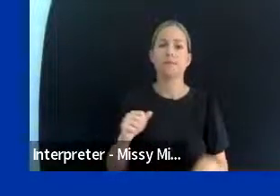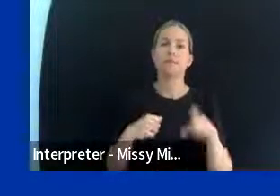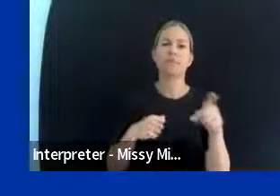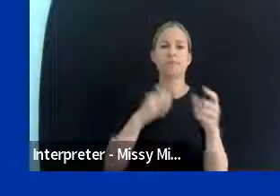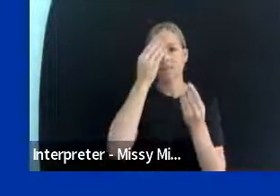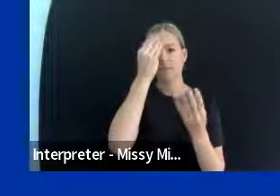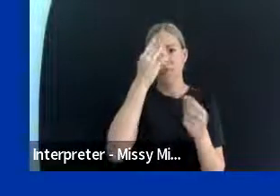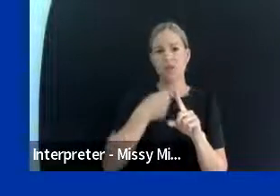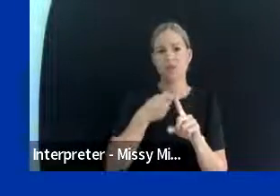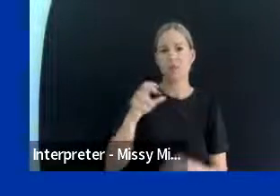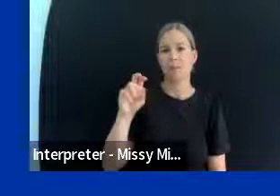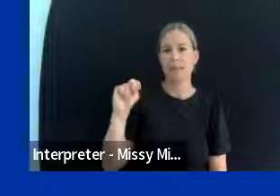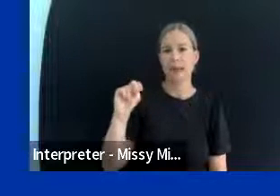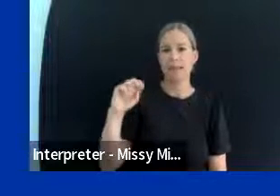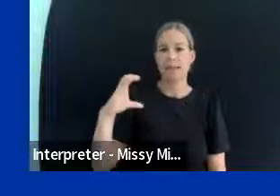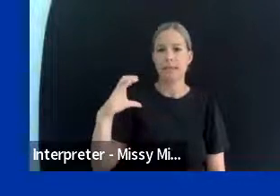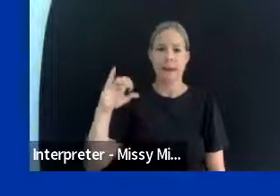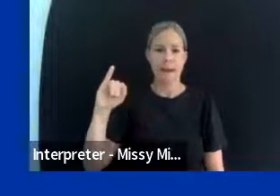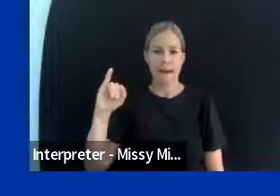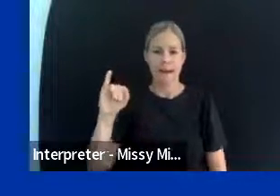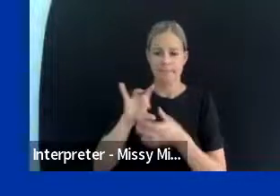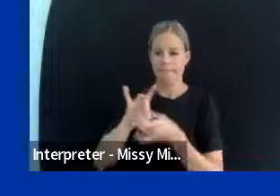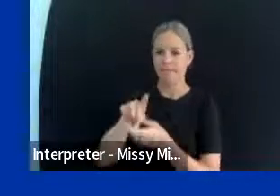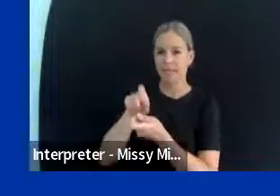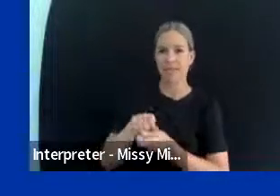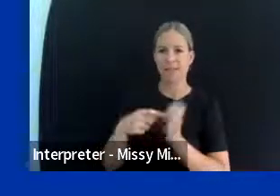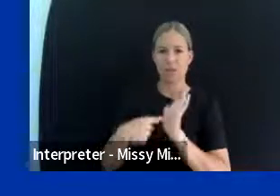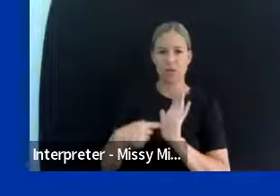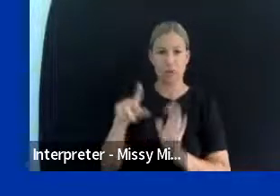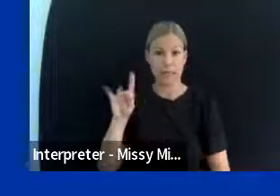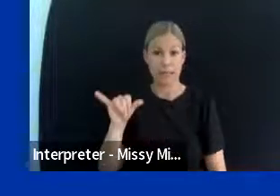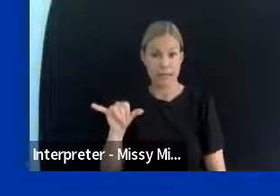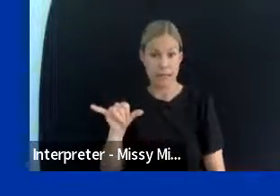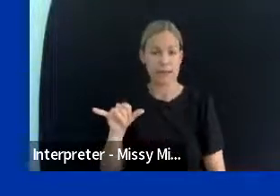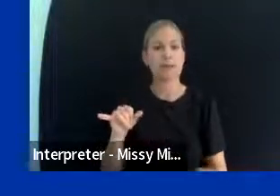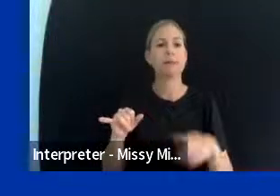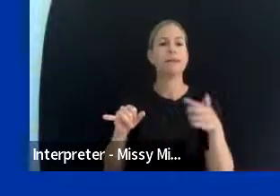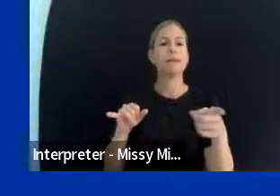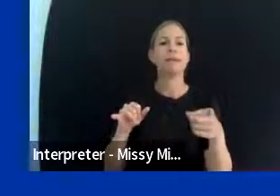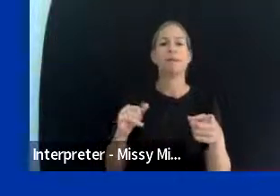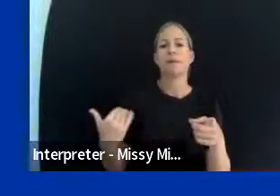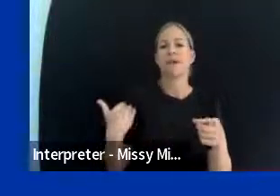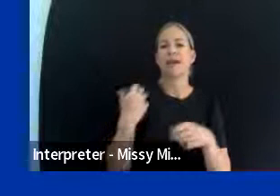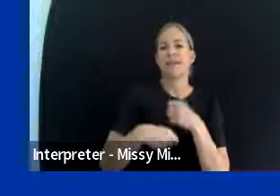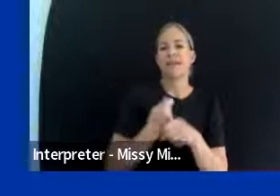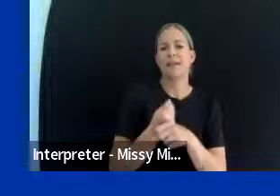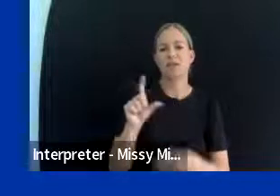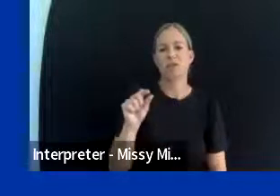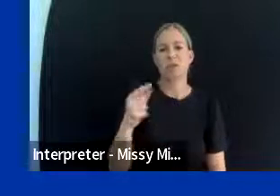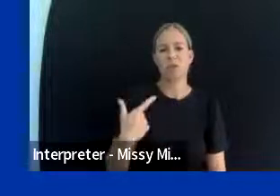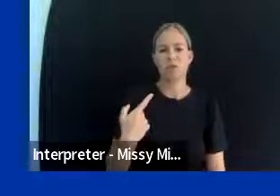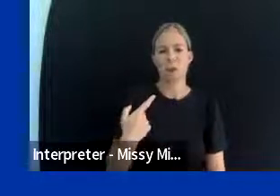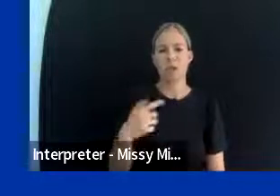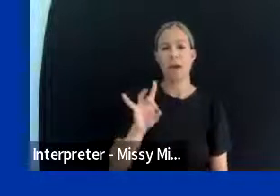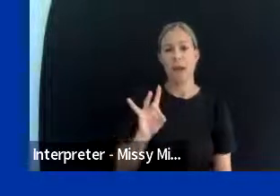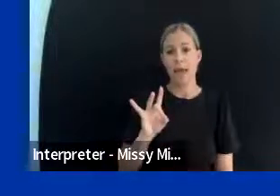is specific to Kentucky's intellectual developmental disability system. It is showing that in 2021, just 8% of people